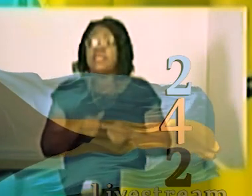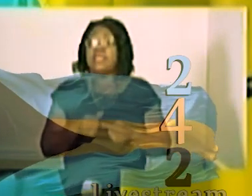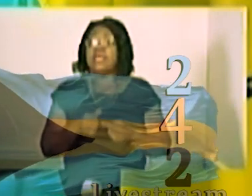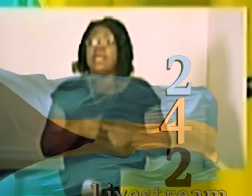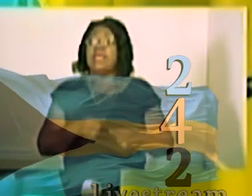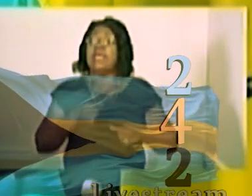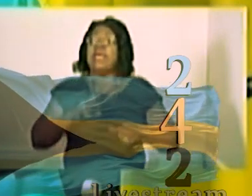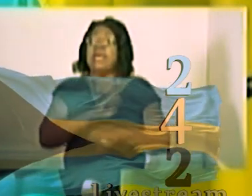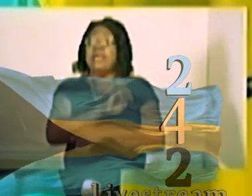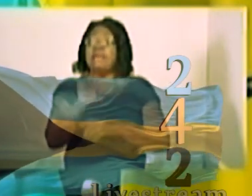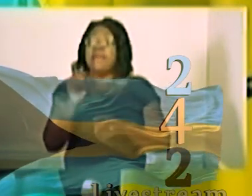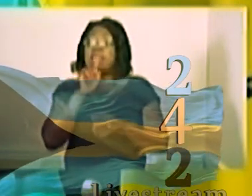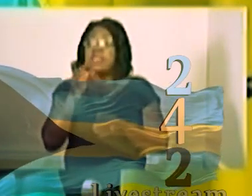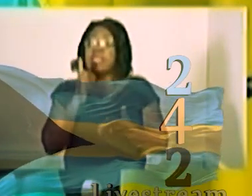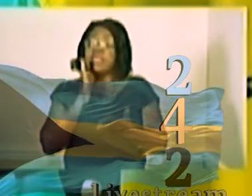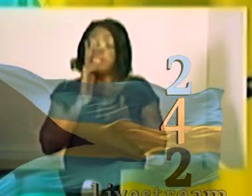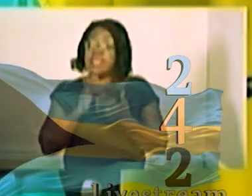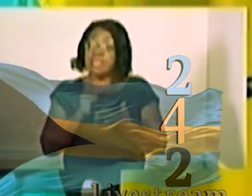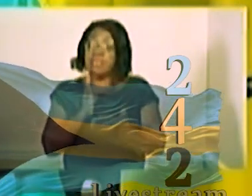restricted.